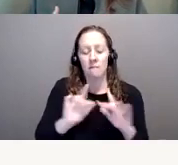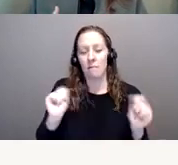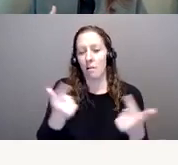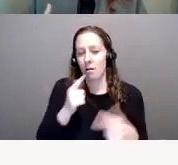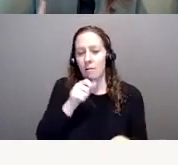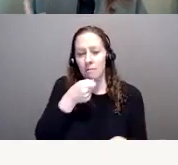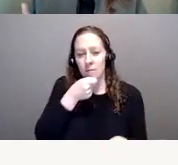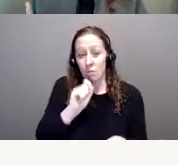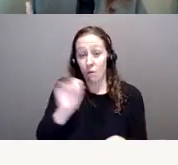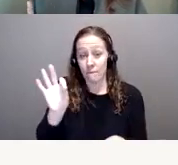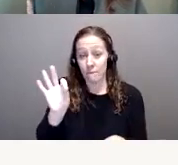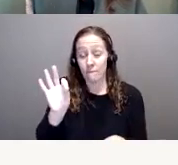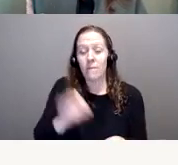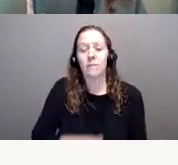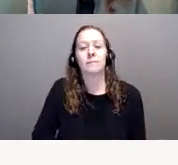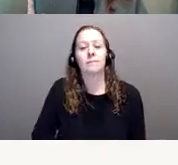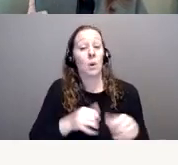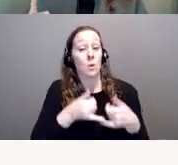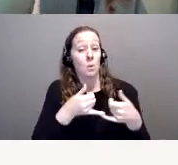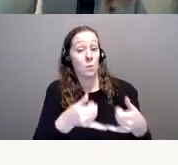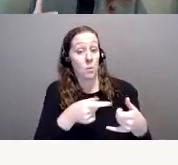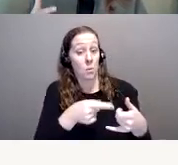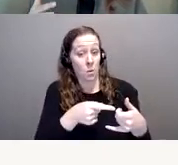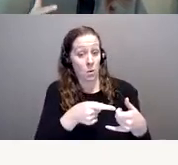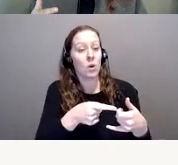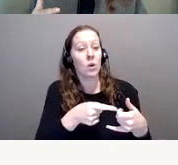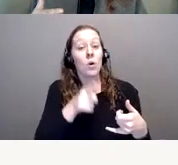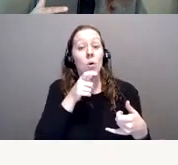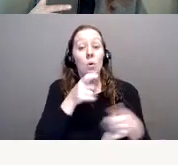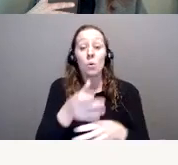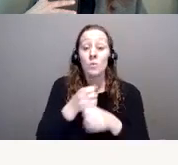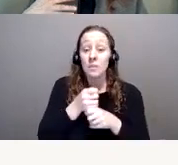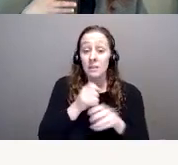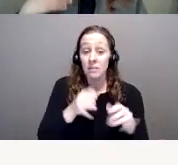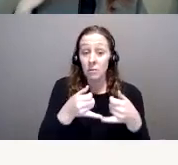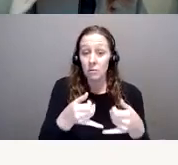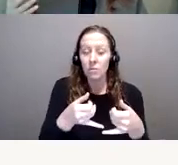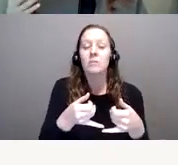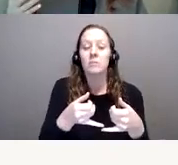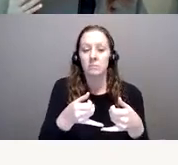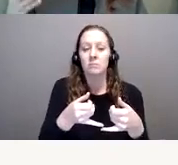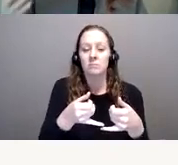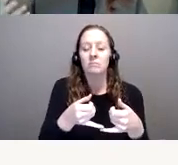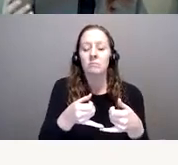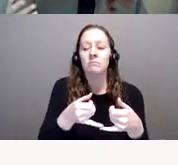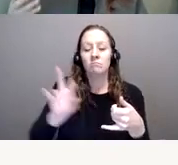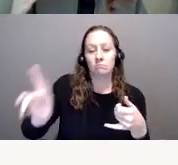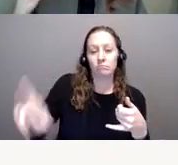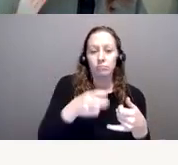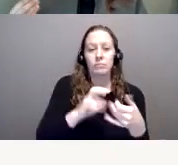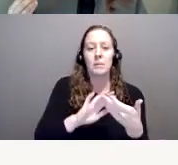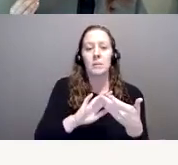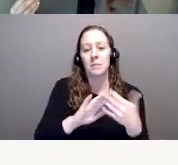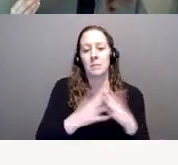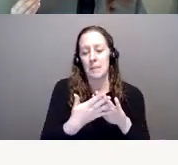During the award portion, the recipients of the awards we will promote the recipients so